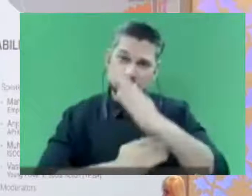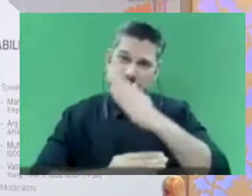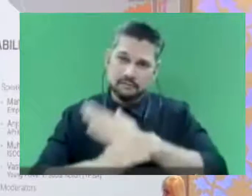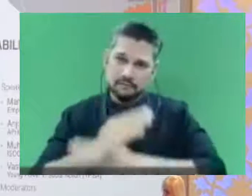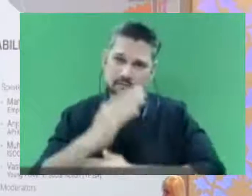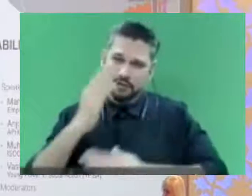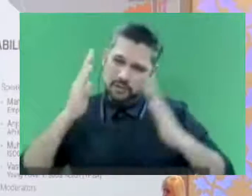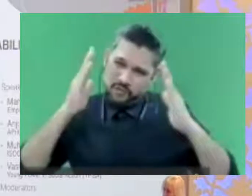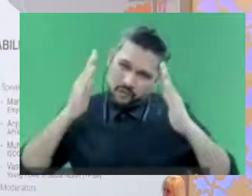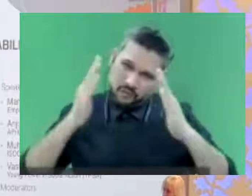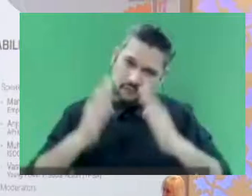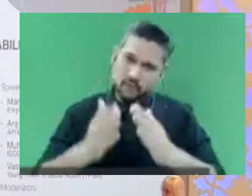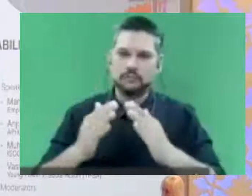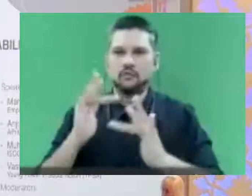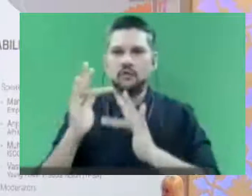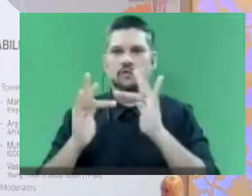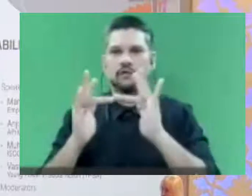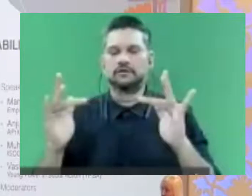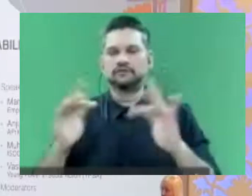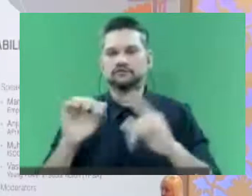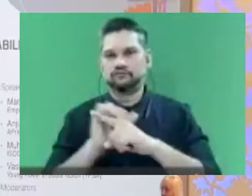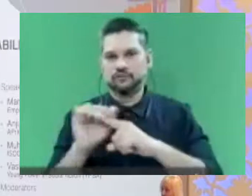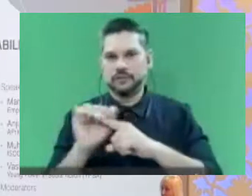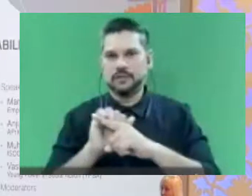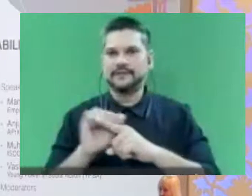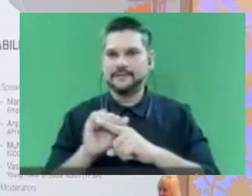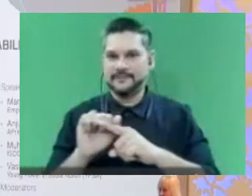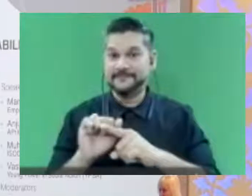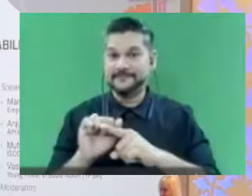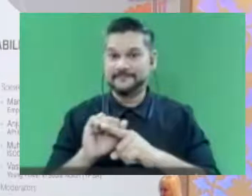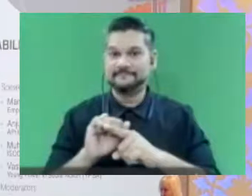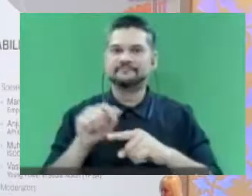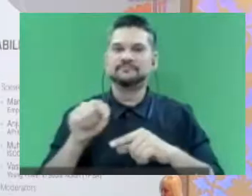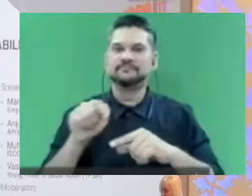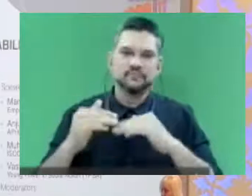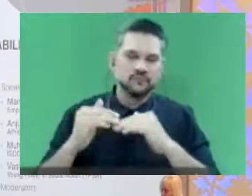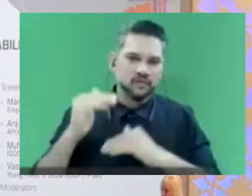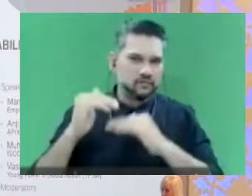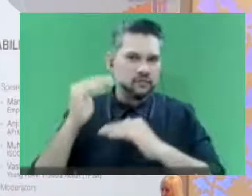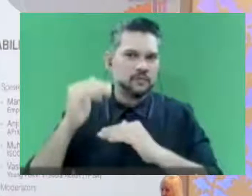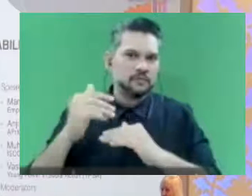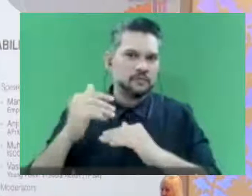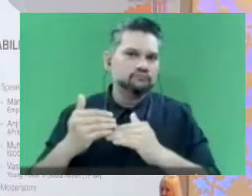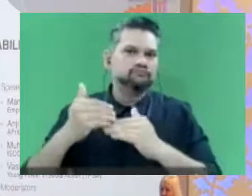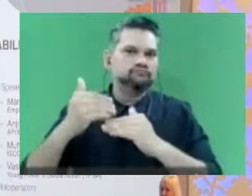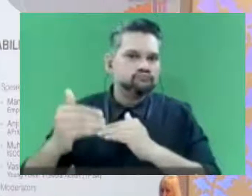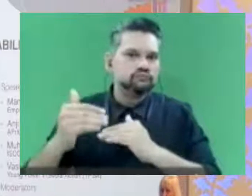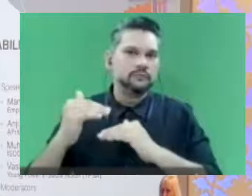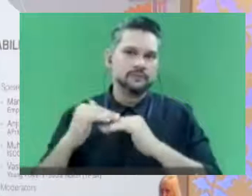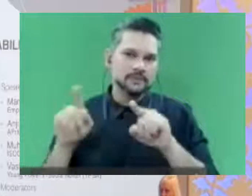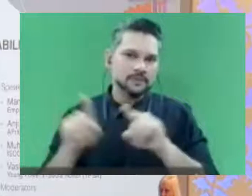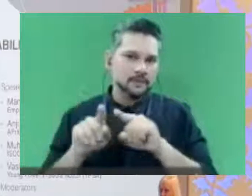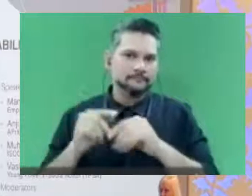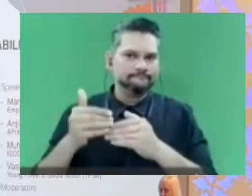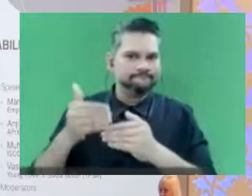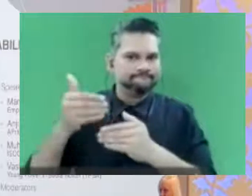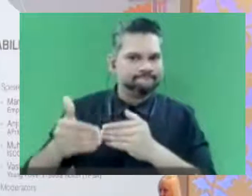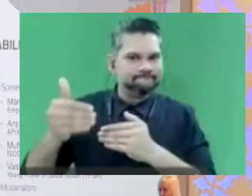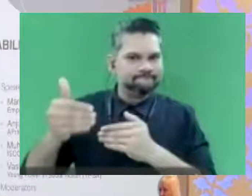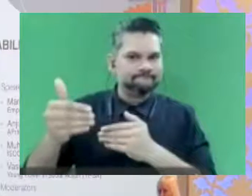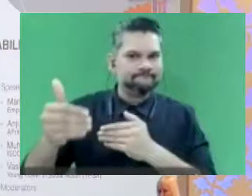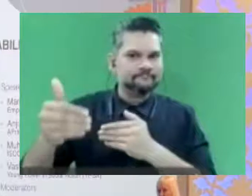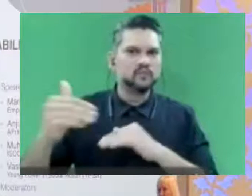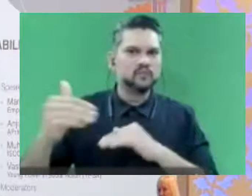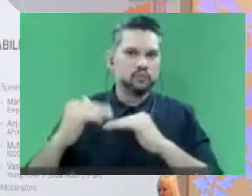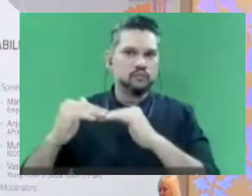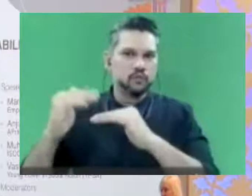that cross-section, and then have further stages. So we are hoping that